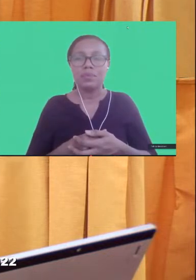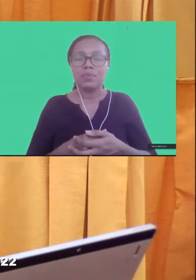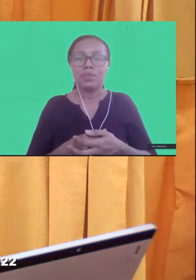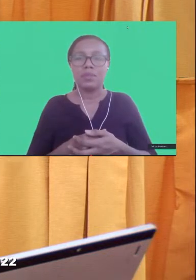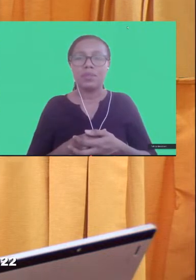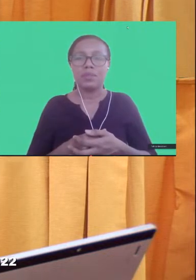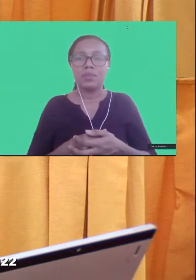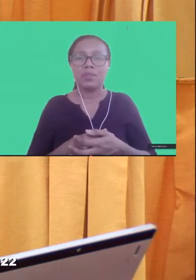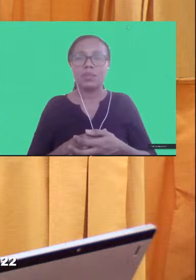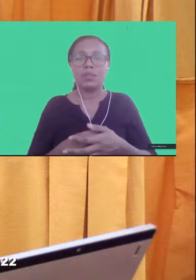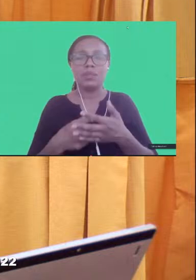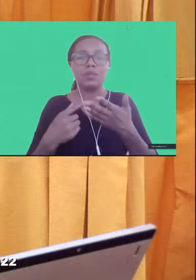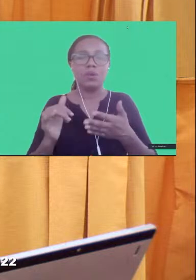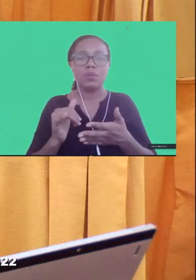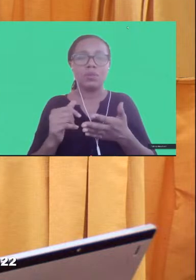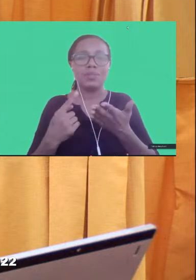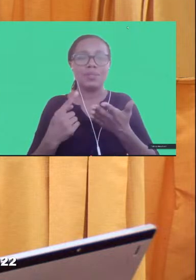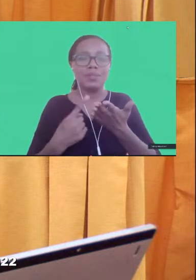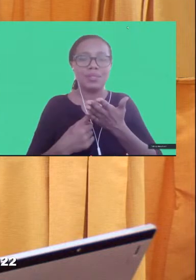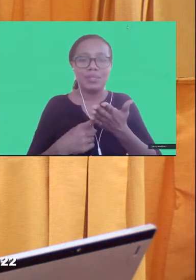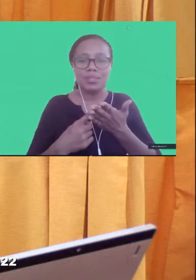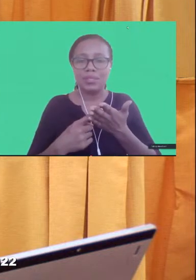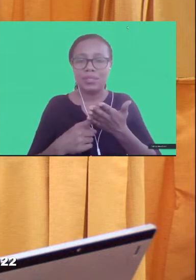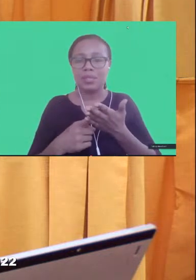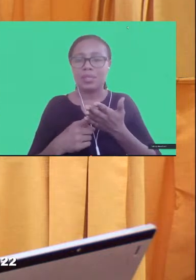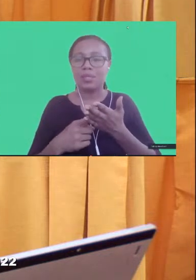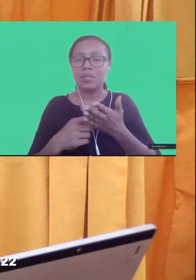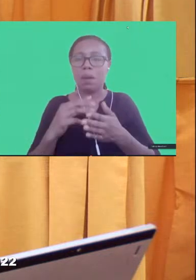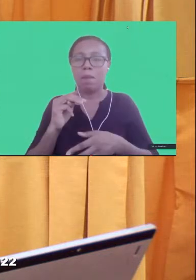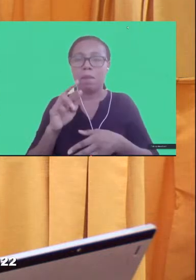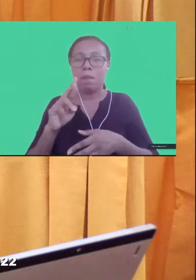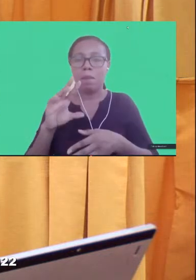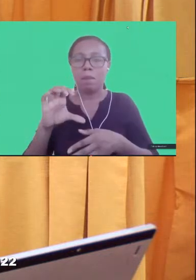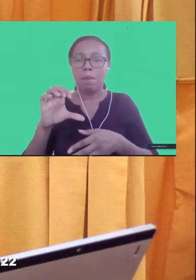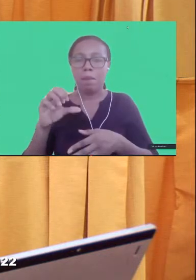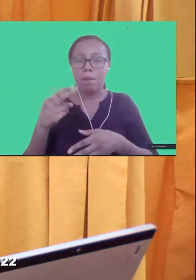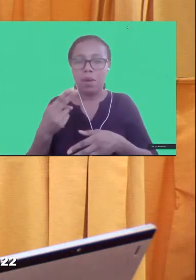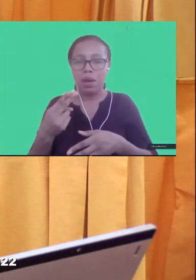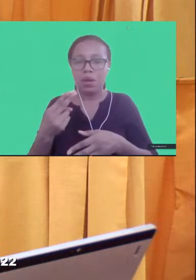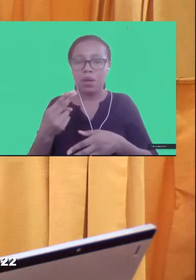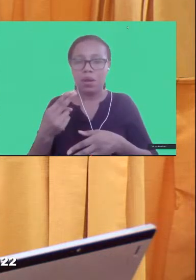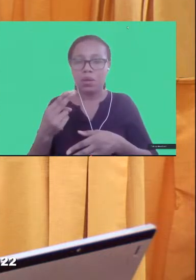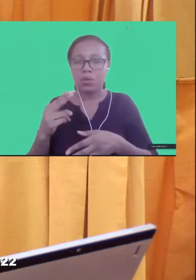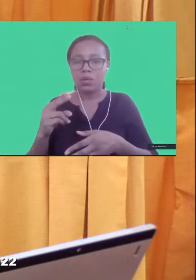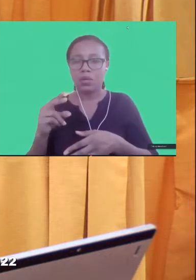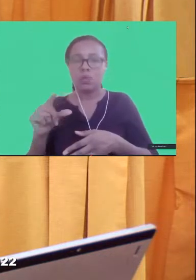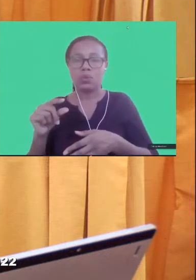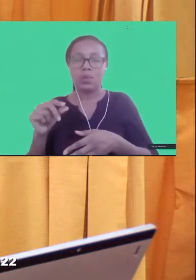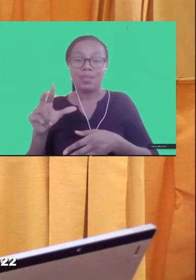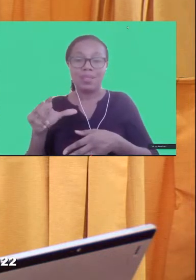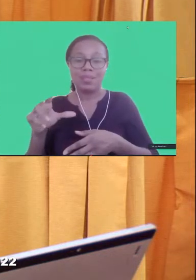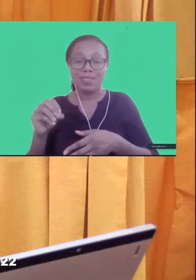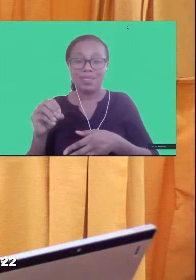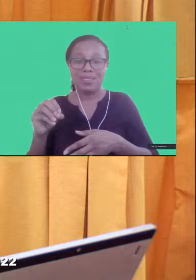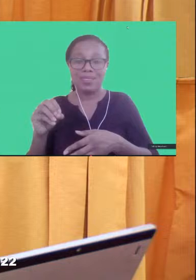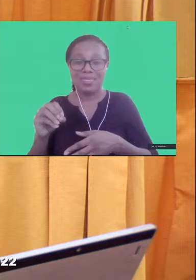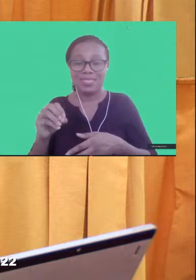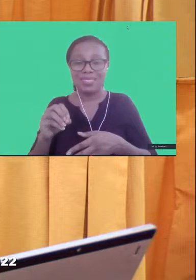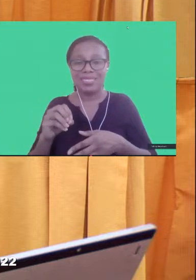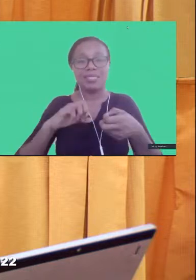could be impeded if we didn't understand the revenue side of what we're doing, where